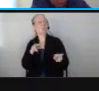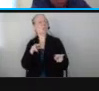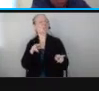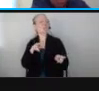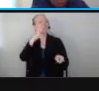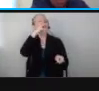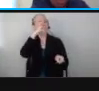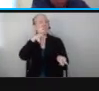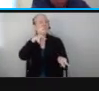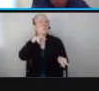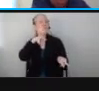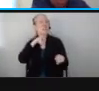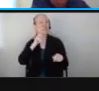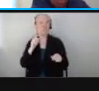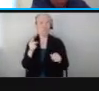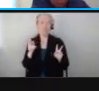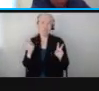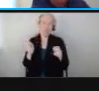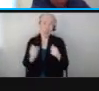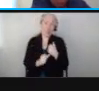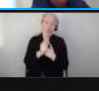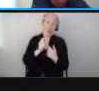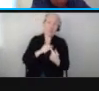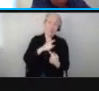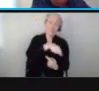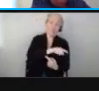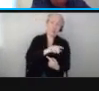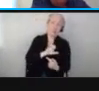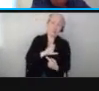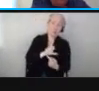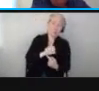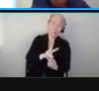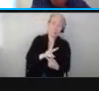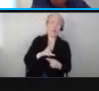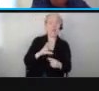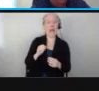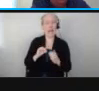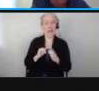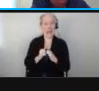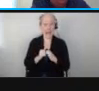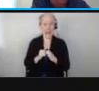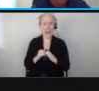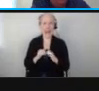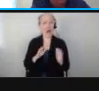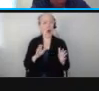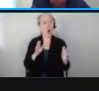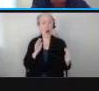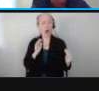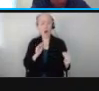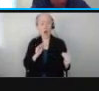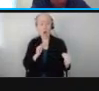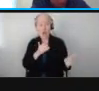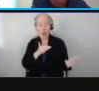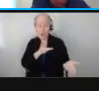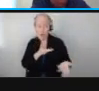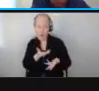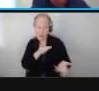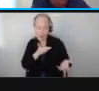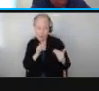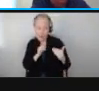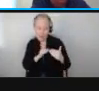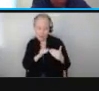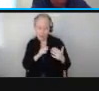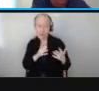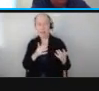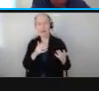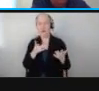is only overcome by a dent of great effort and trust. But over the last 100 years, that's